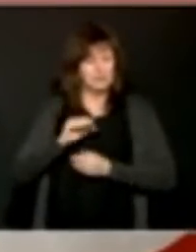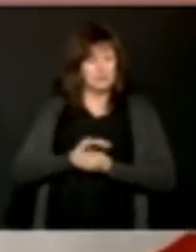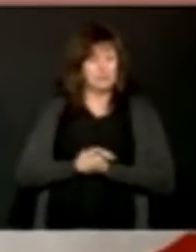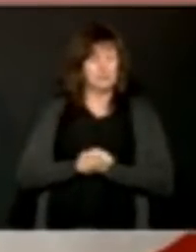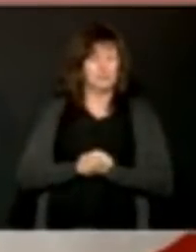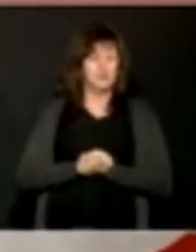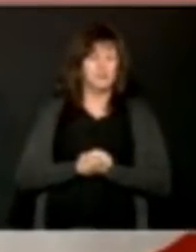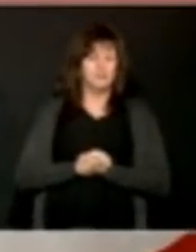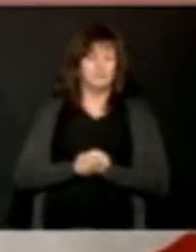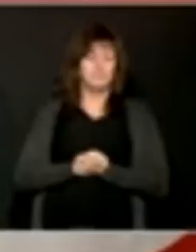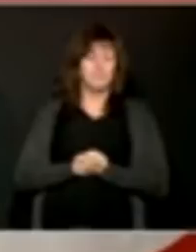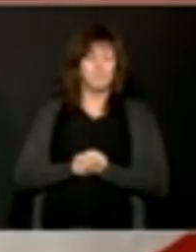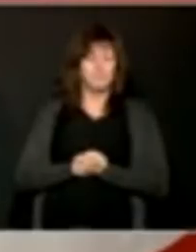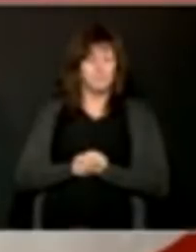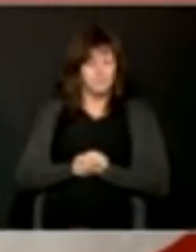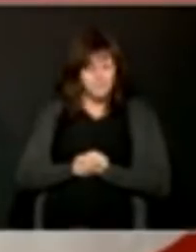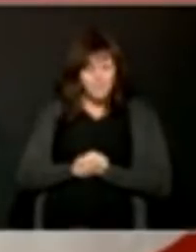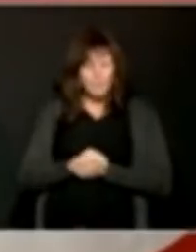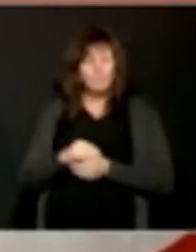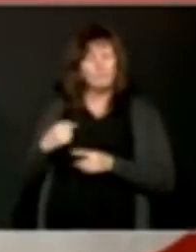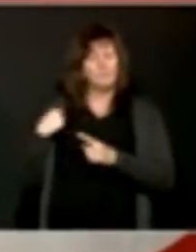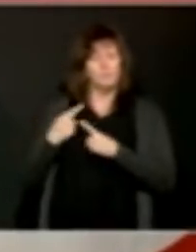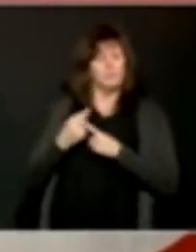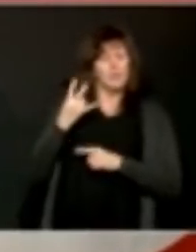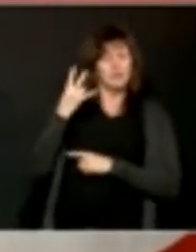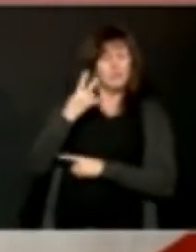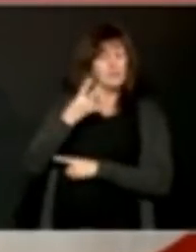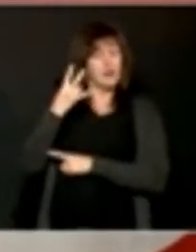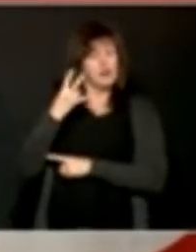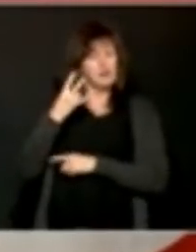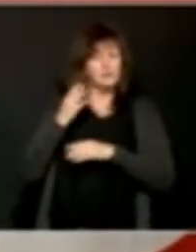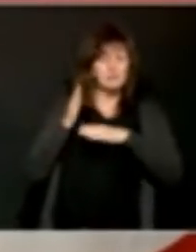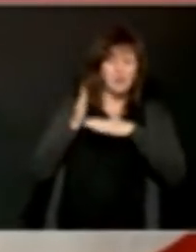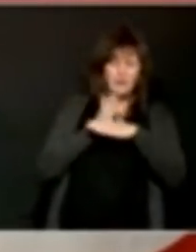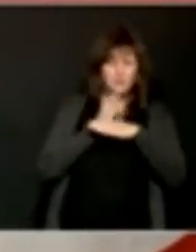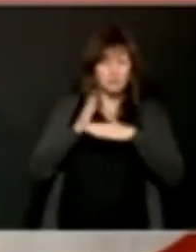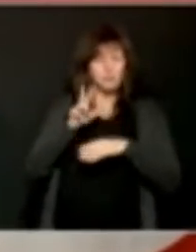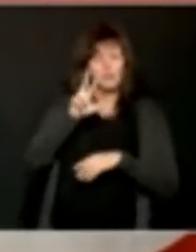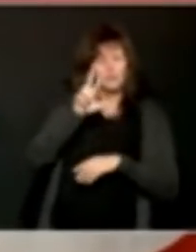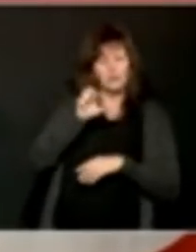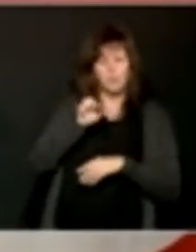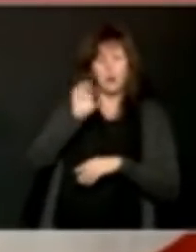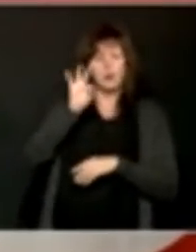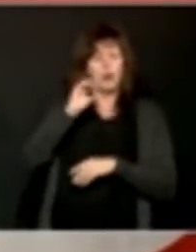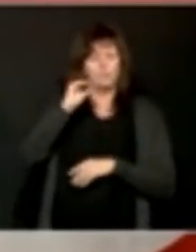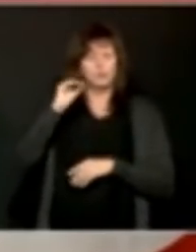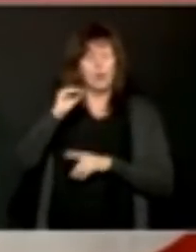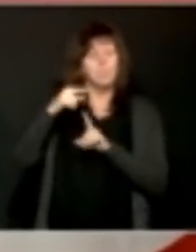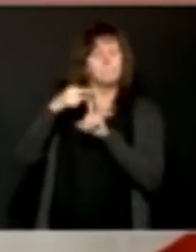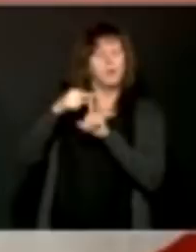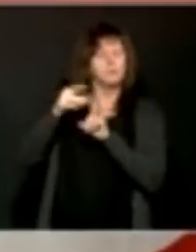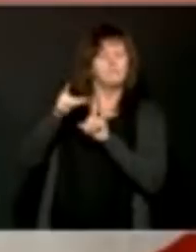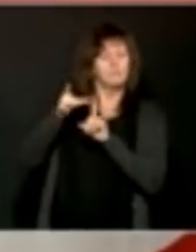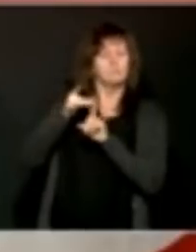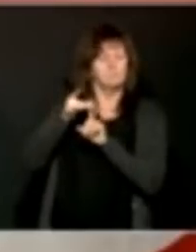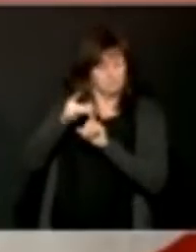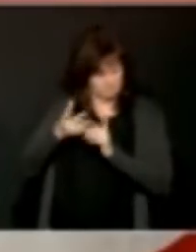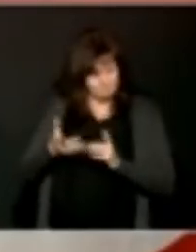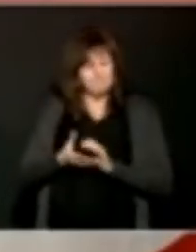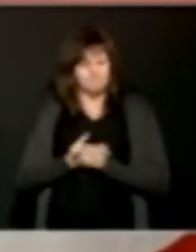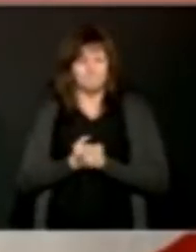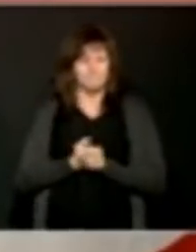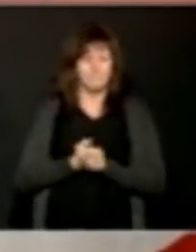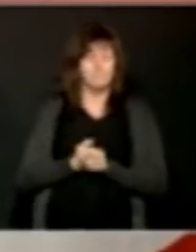over the last 7 days is 3.9%, and that is up from 3% for the same time period last week.